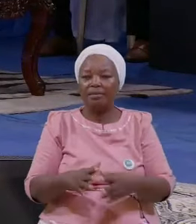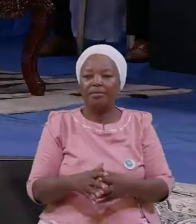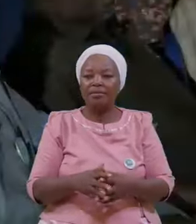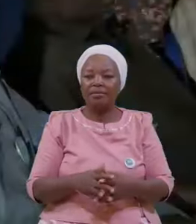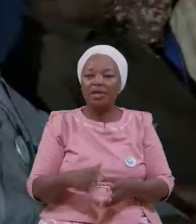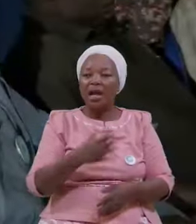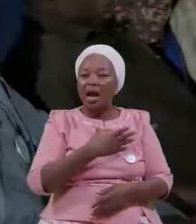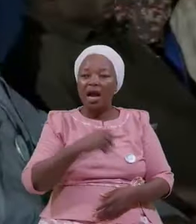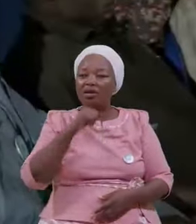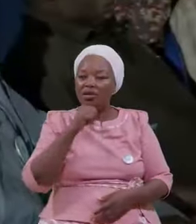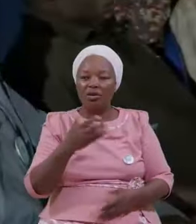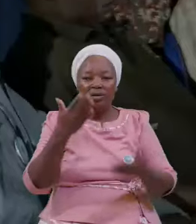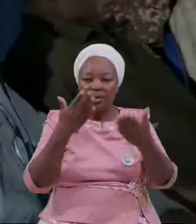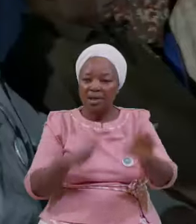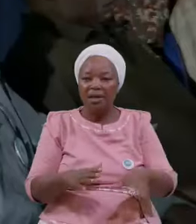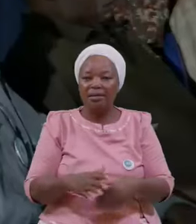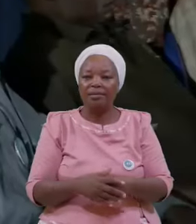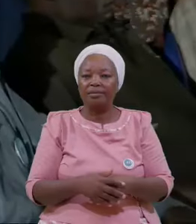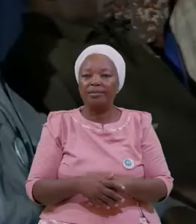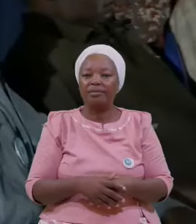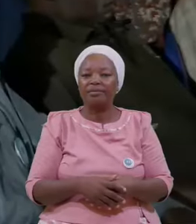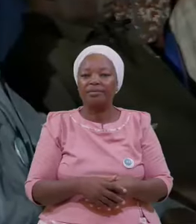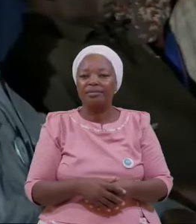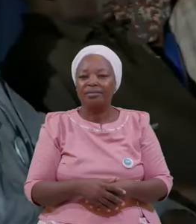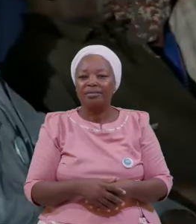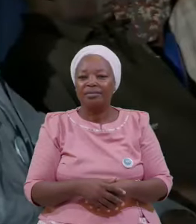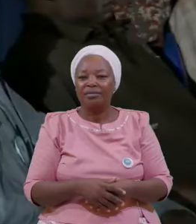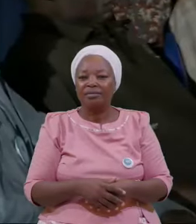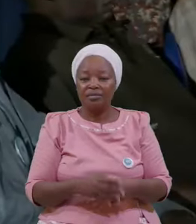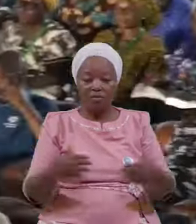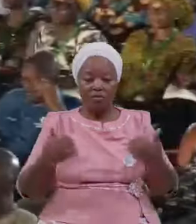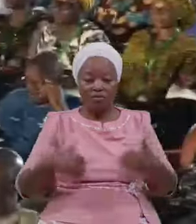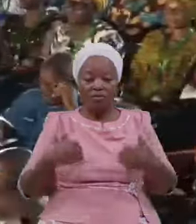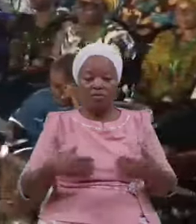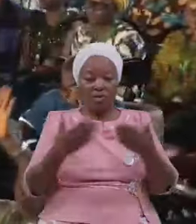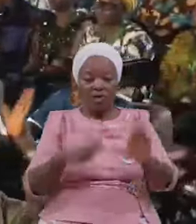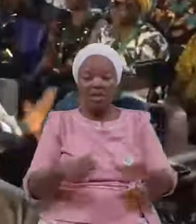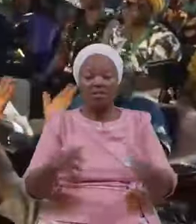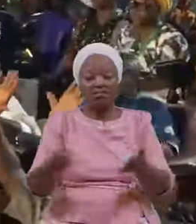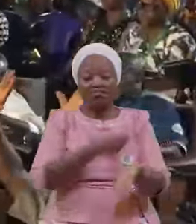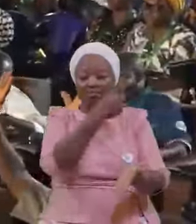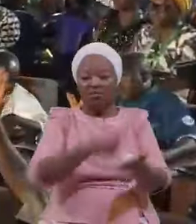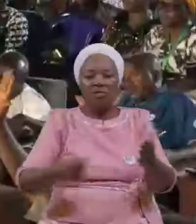not die. Premature death canceled from your life.